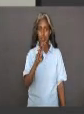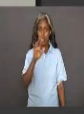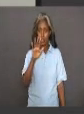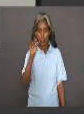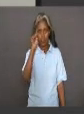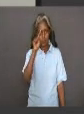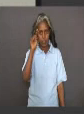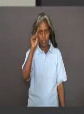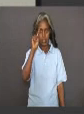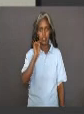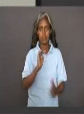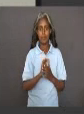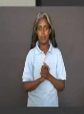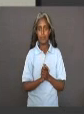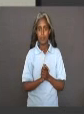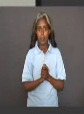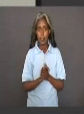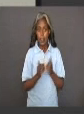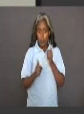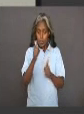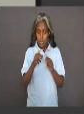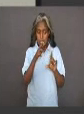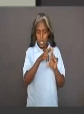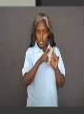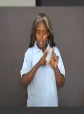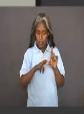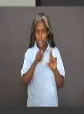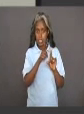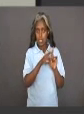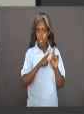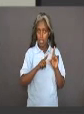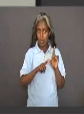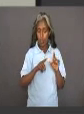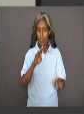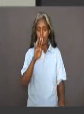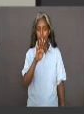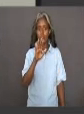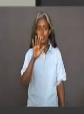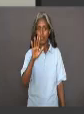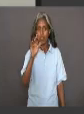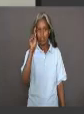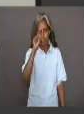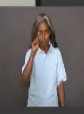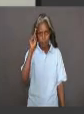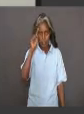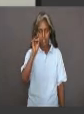225 degrees, which has a reference angle of 45